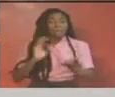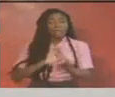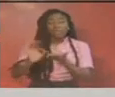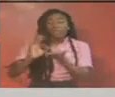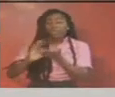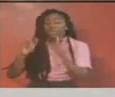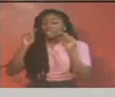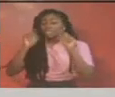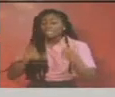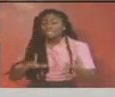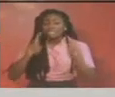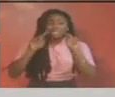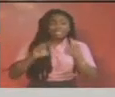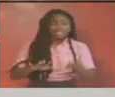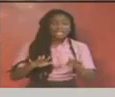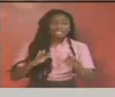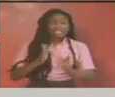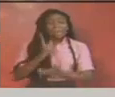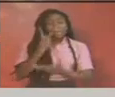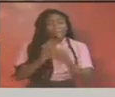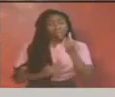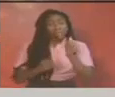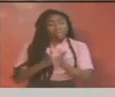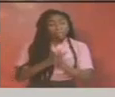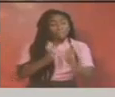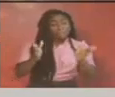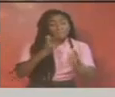far at both public and private facilities,